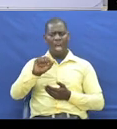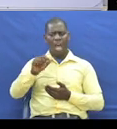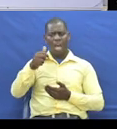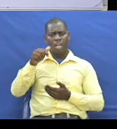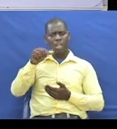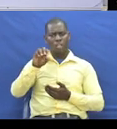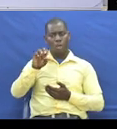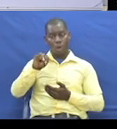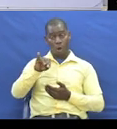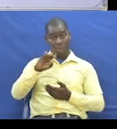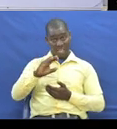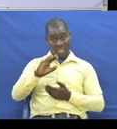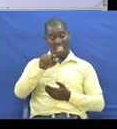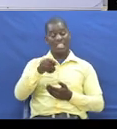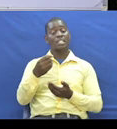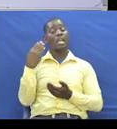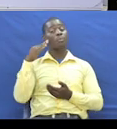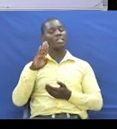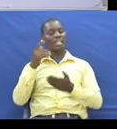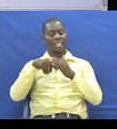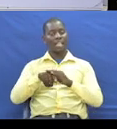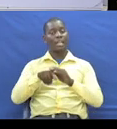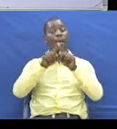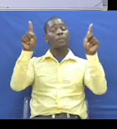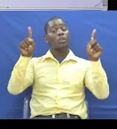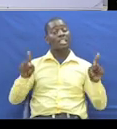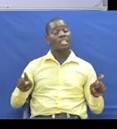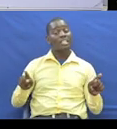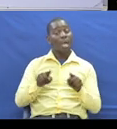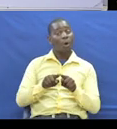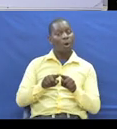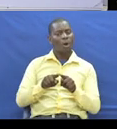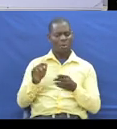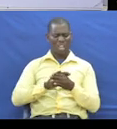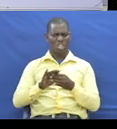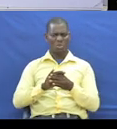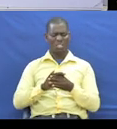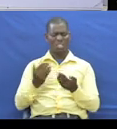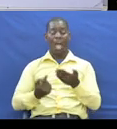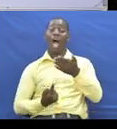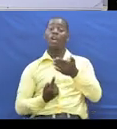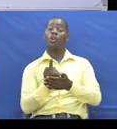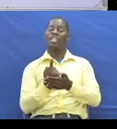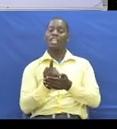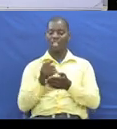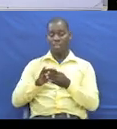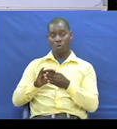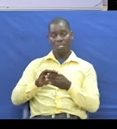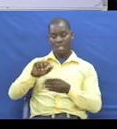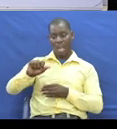number is a very important aspect of which, if you find in a periodic table, the elements in the periodic table are being placed according